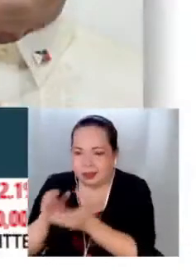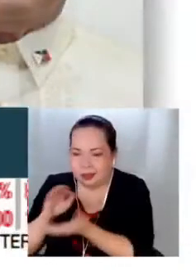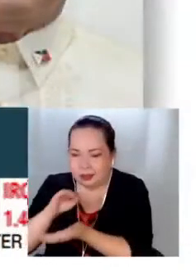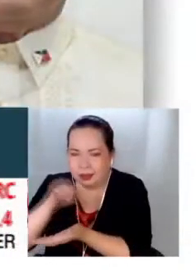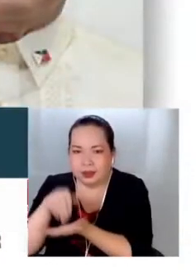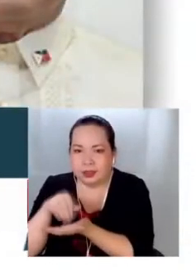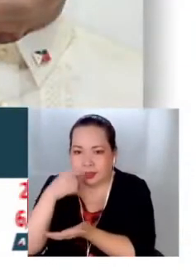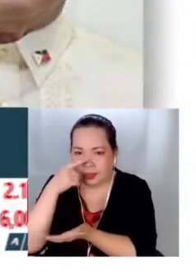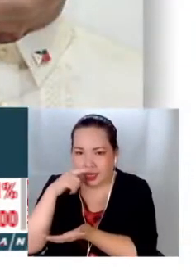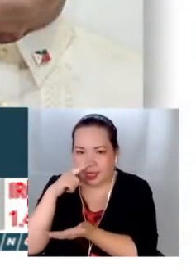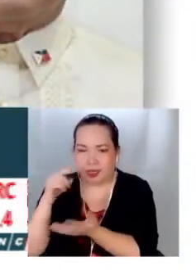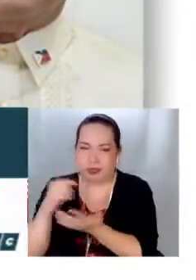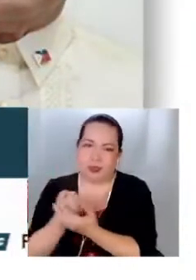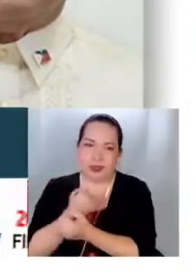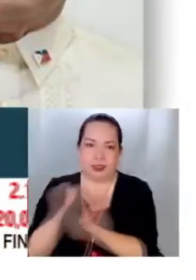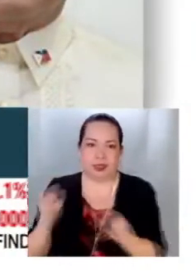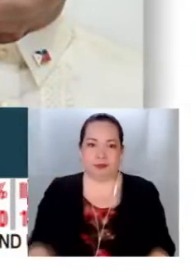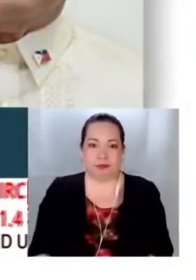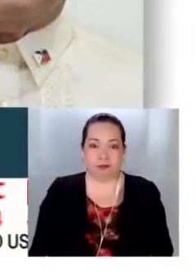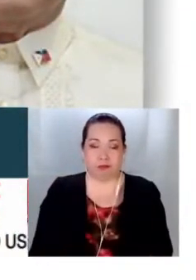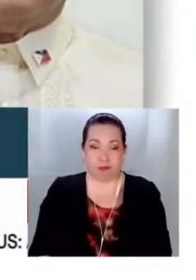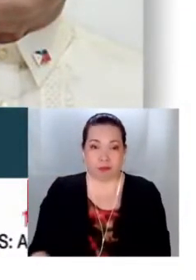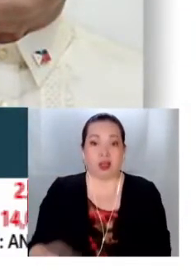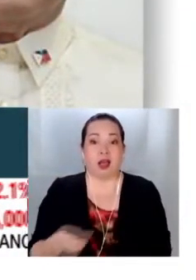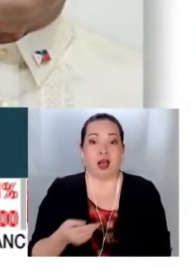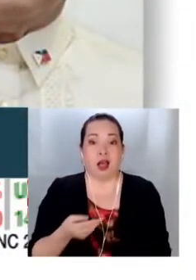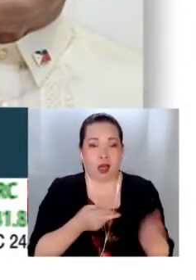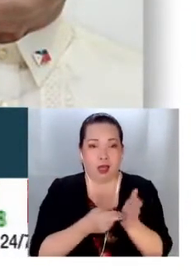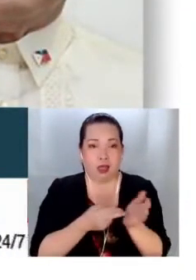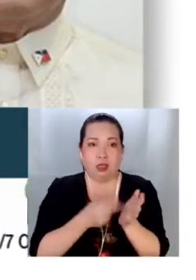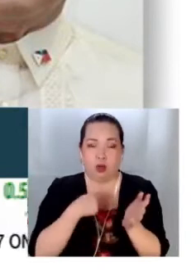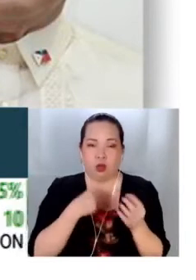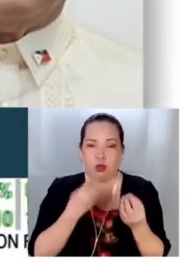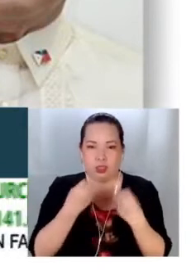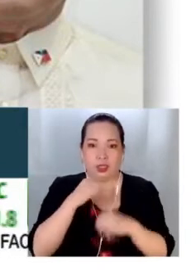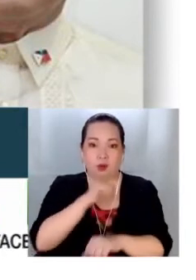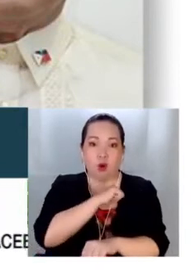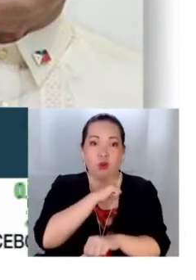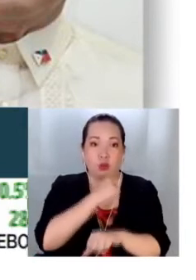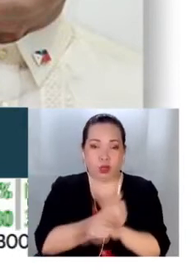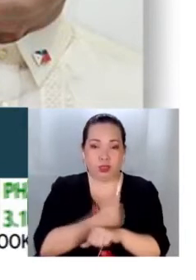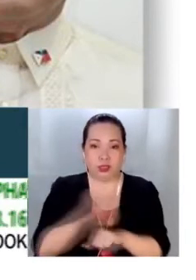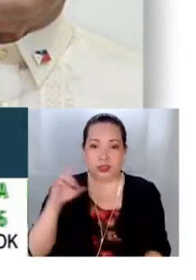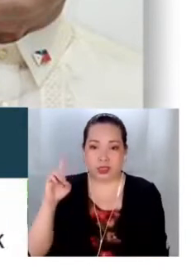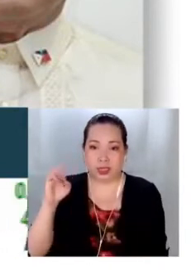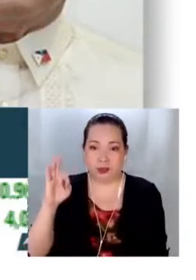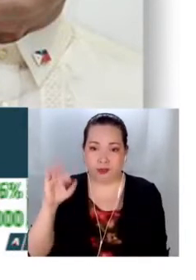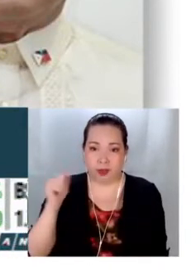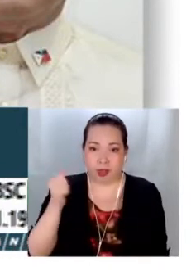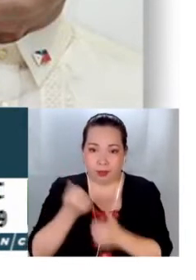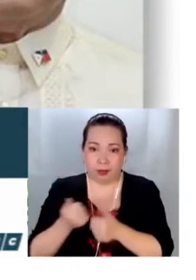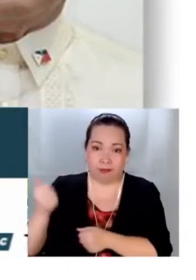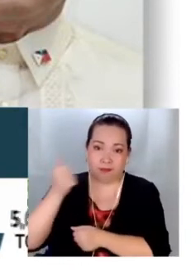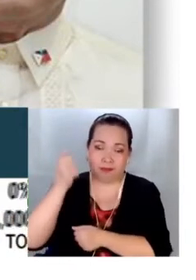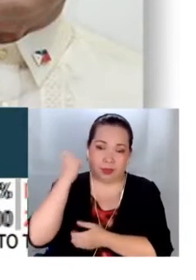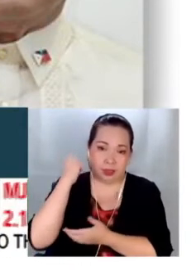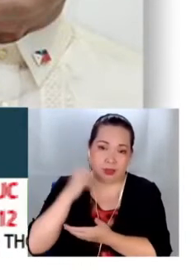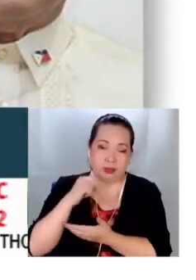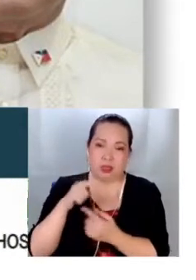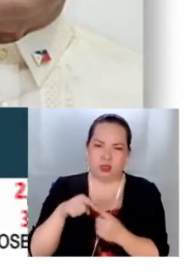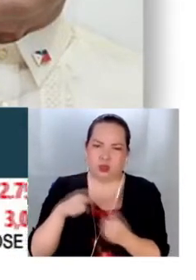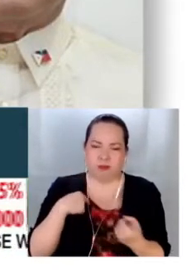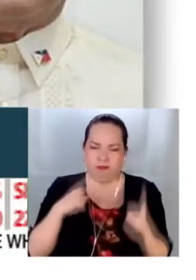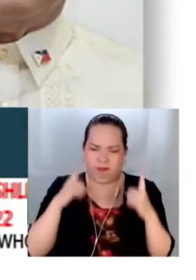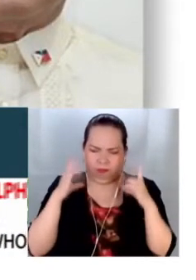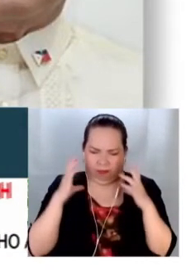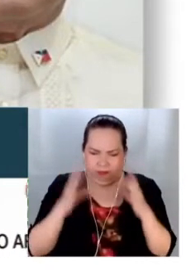Sa katunayan po, ako ay binigyan po ng authority ng ating Secretary of Foreign Affairs to do drastic measures kung sakali